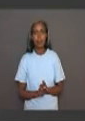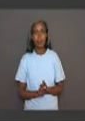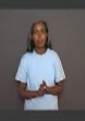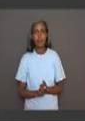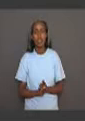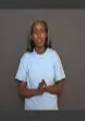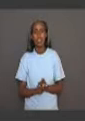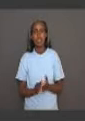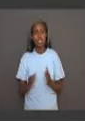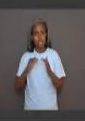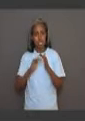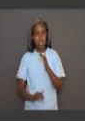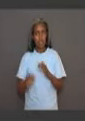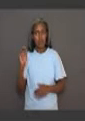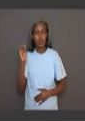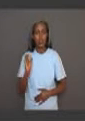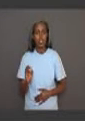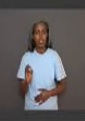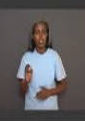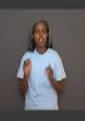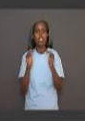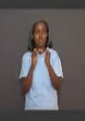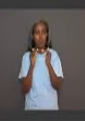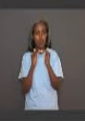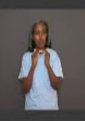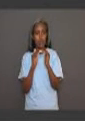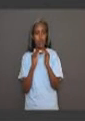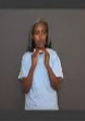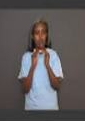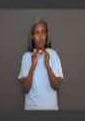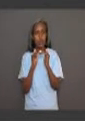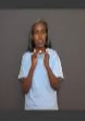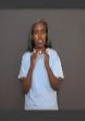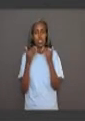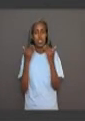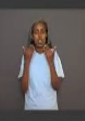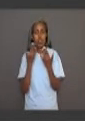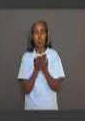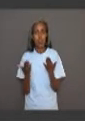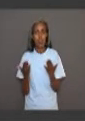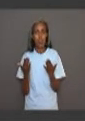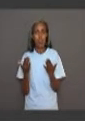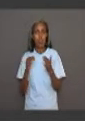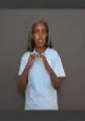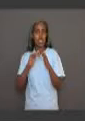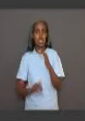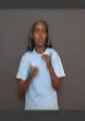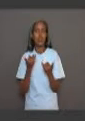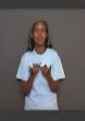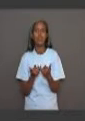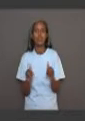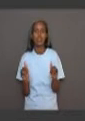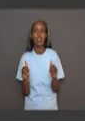The discount rate is equal to the amount of the discount divided